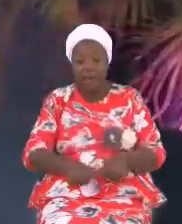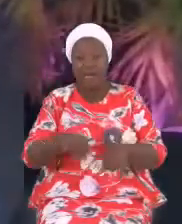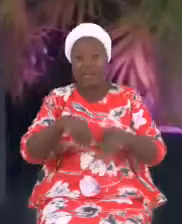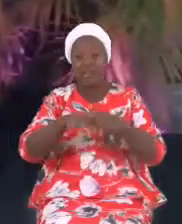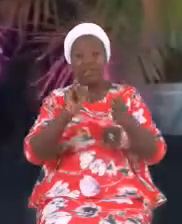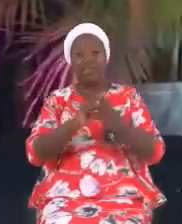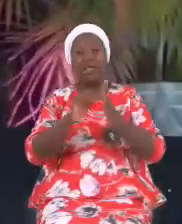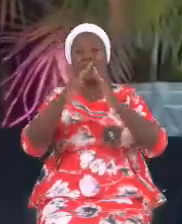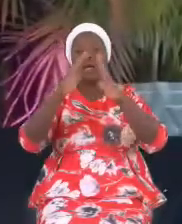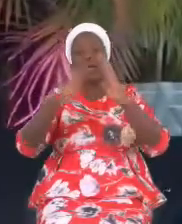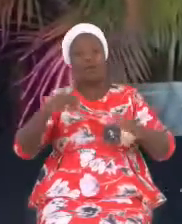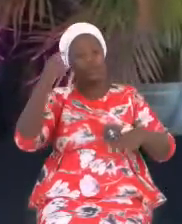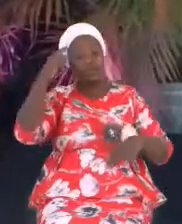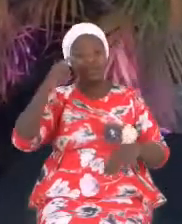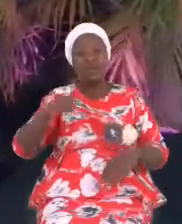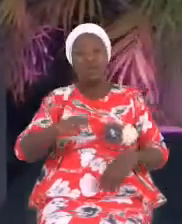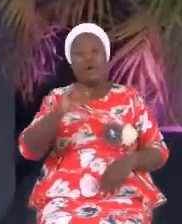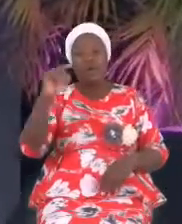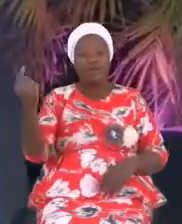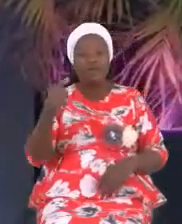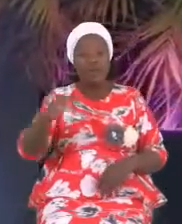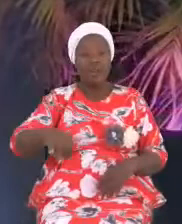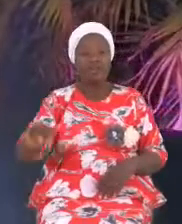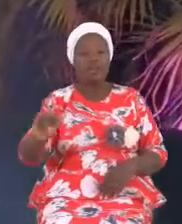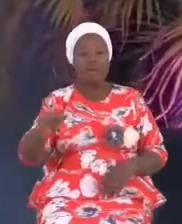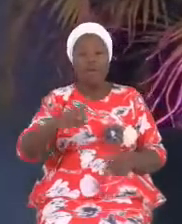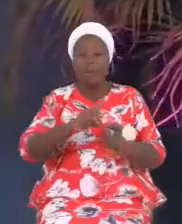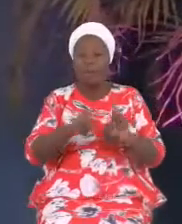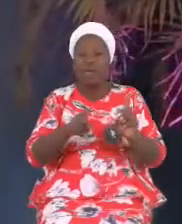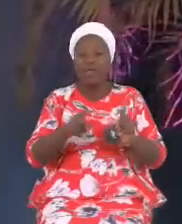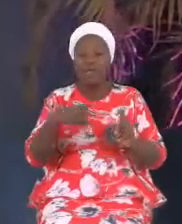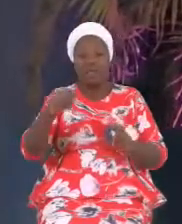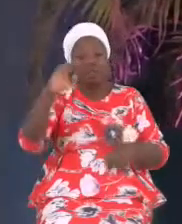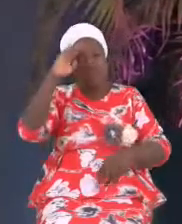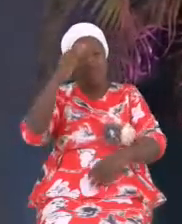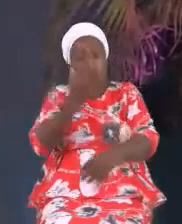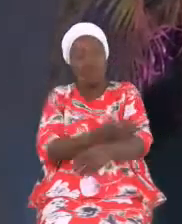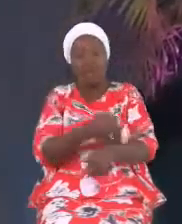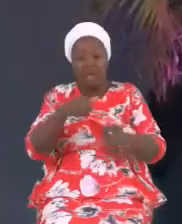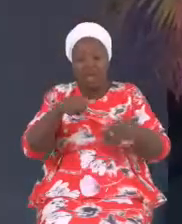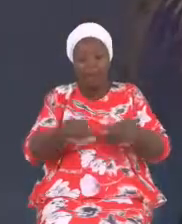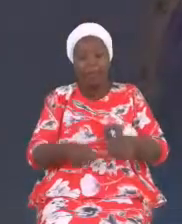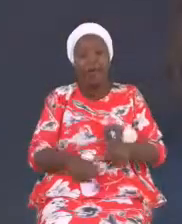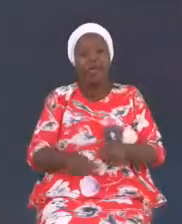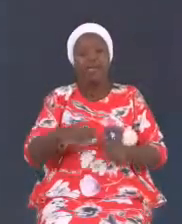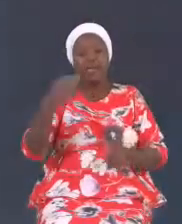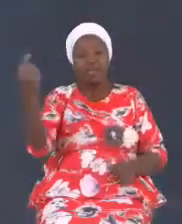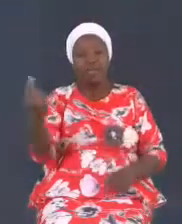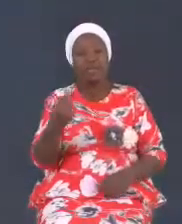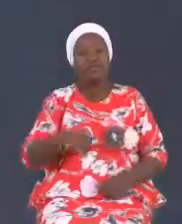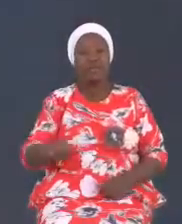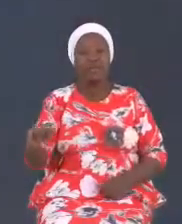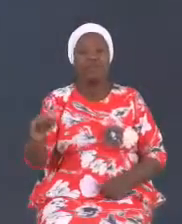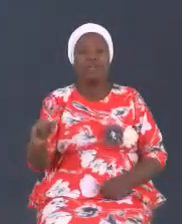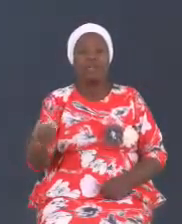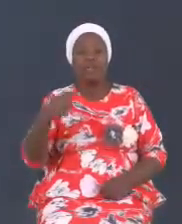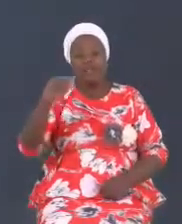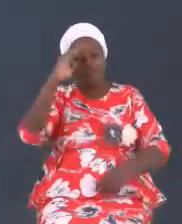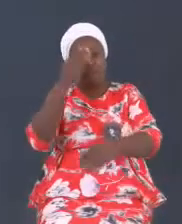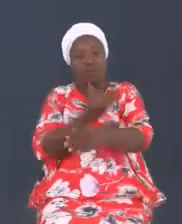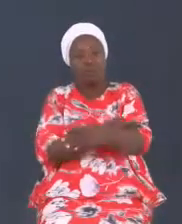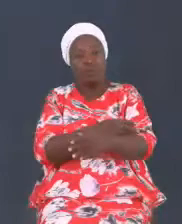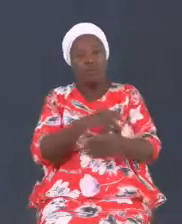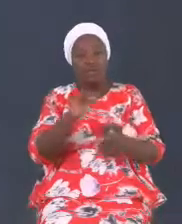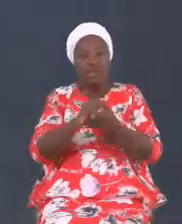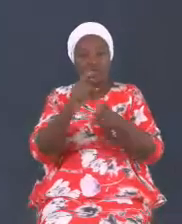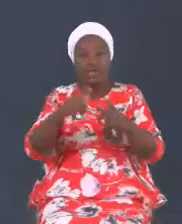house forever, but the Son abideth ever. The Son, that's a